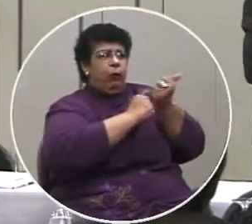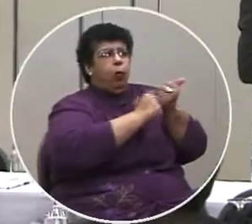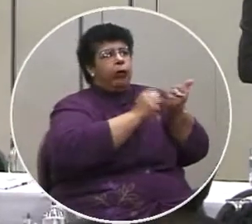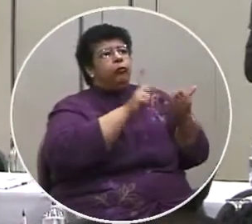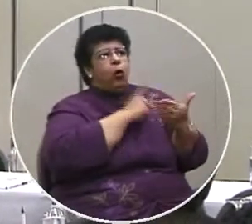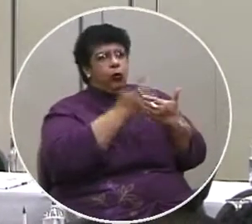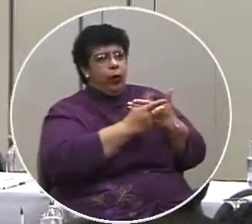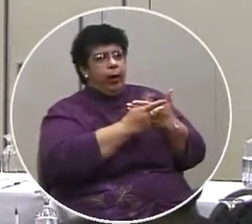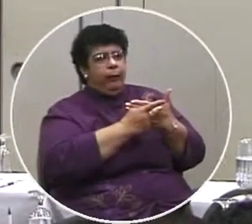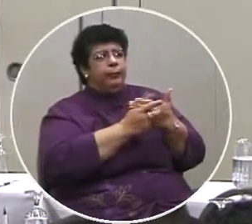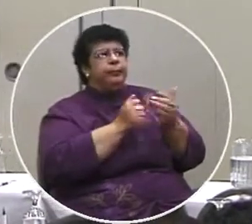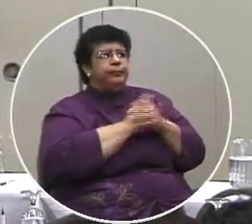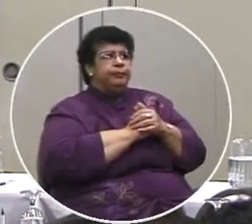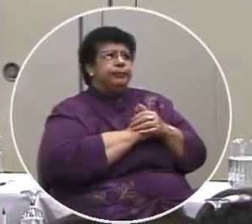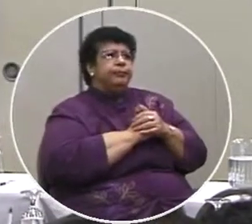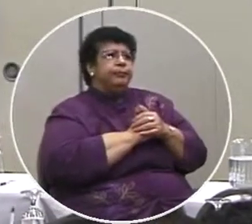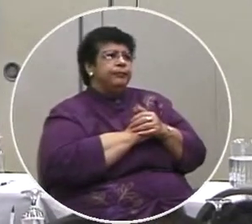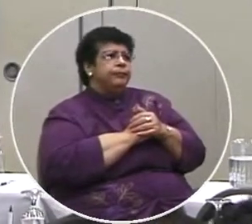behaviorist approach.